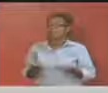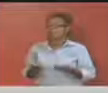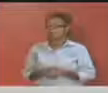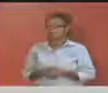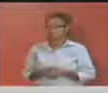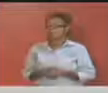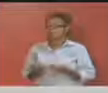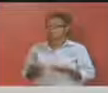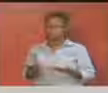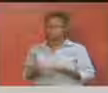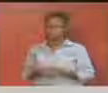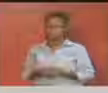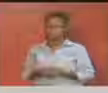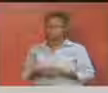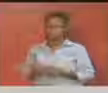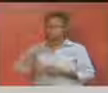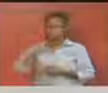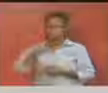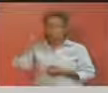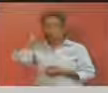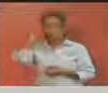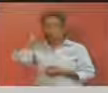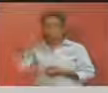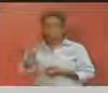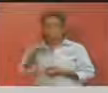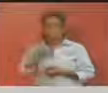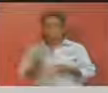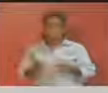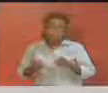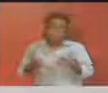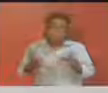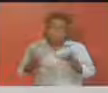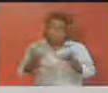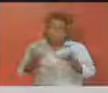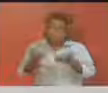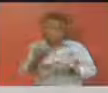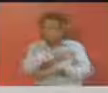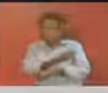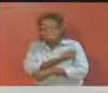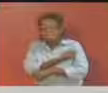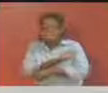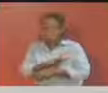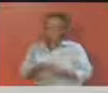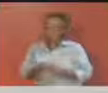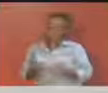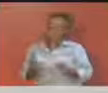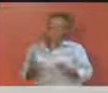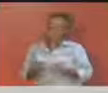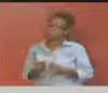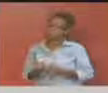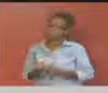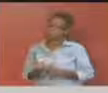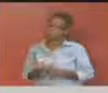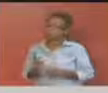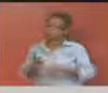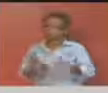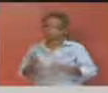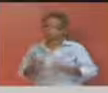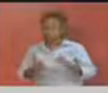Whilst I know we are all anxious, and I am anxious, safety of our local